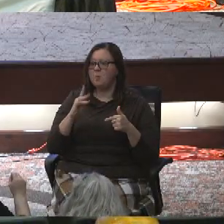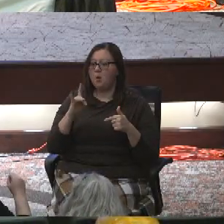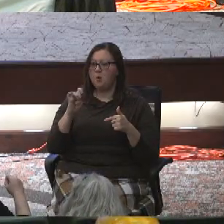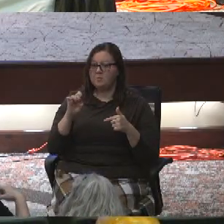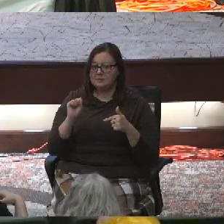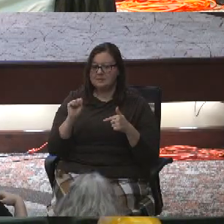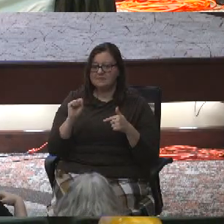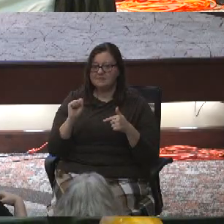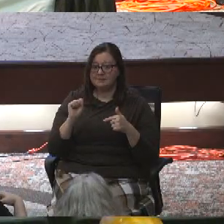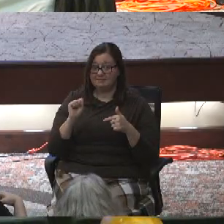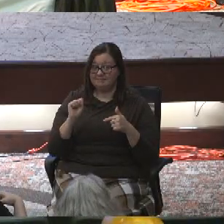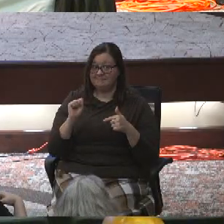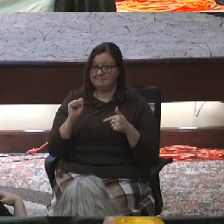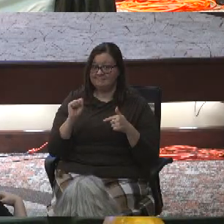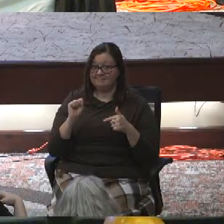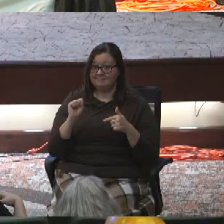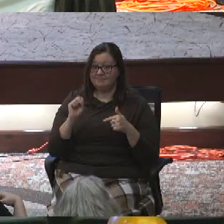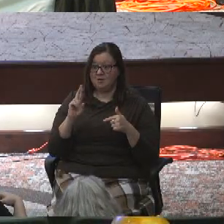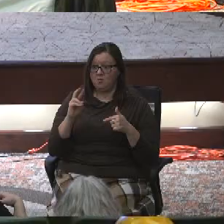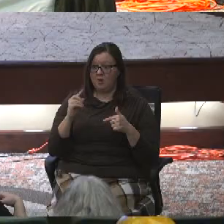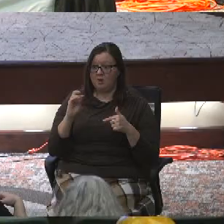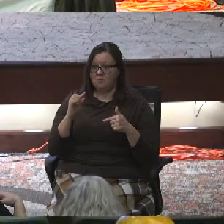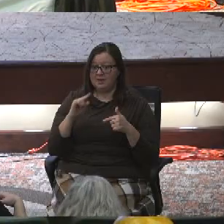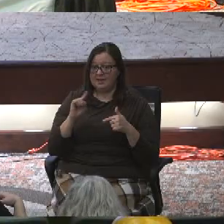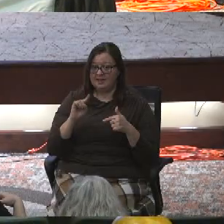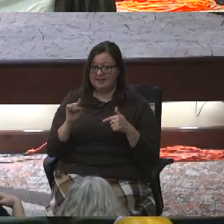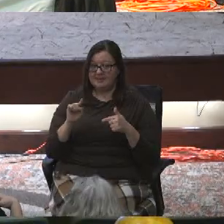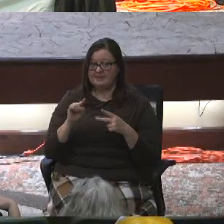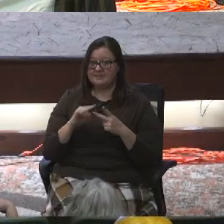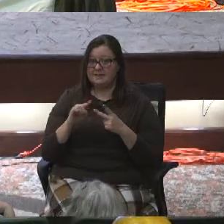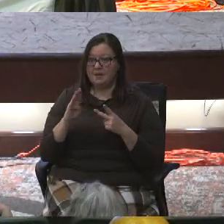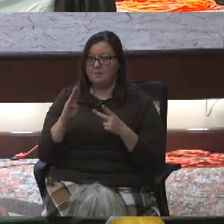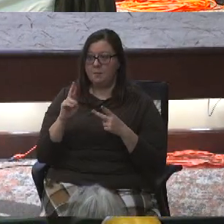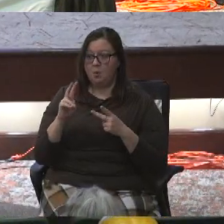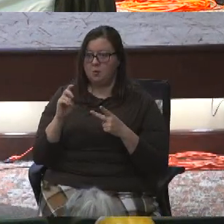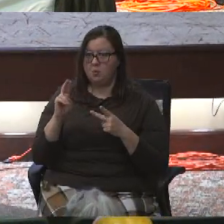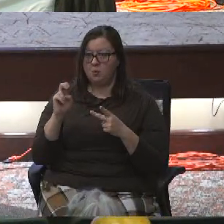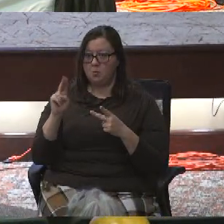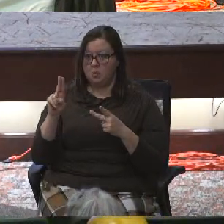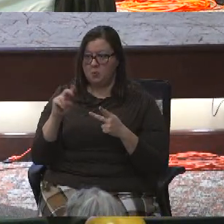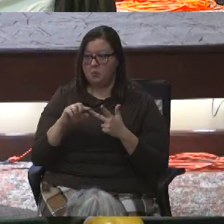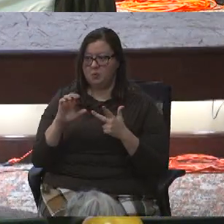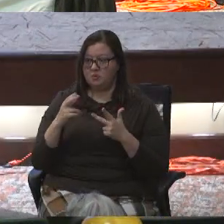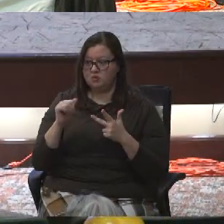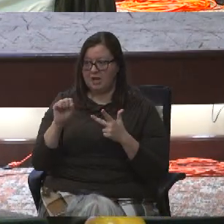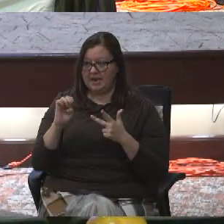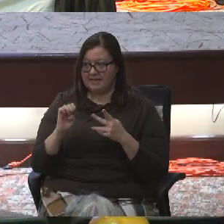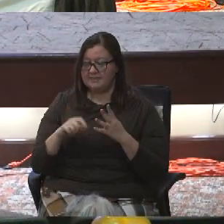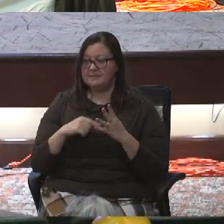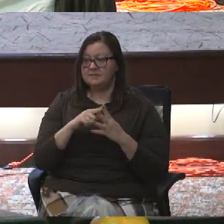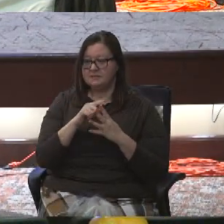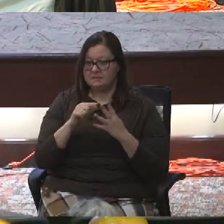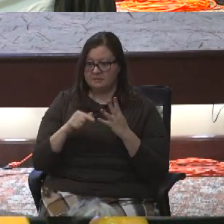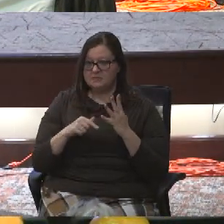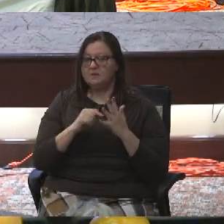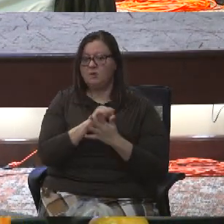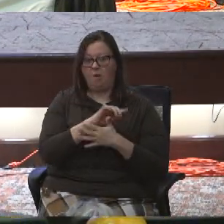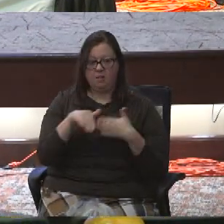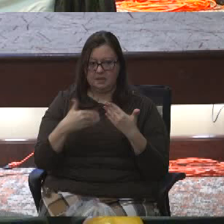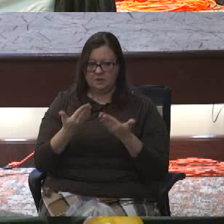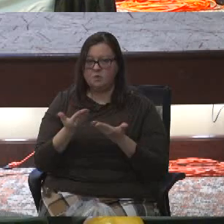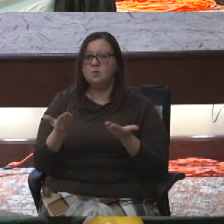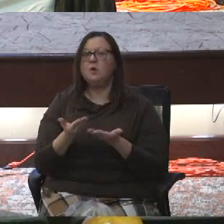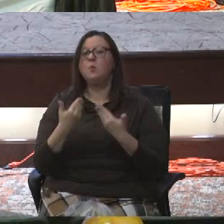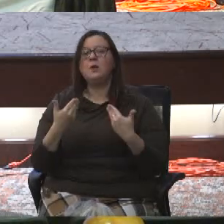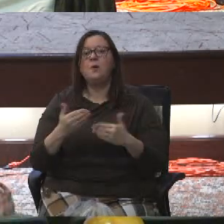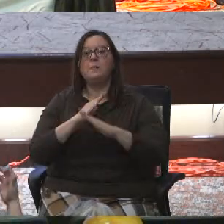Bearfield, Alicia Rodriguez, Josh Borderud, George Chase, and our Mayor Pro Tem Darius Ewing. We're going to start the meeting today with a